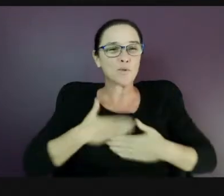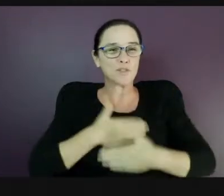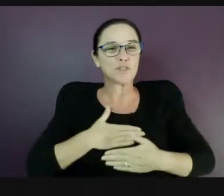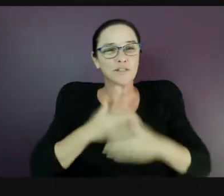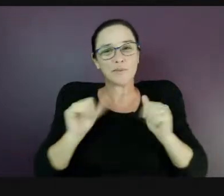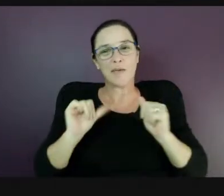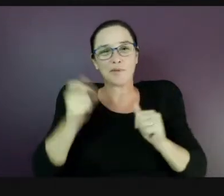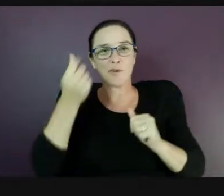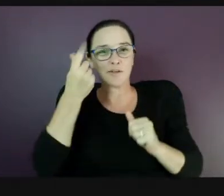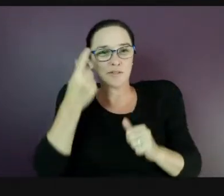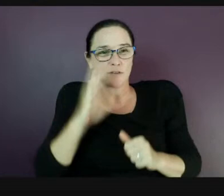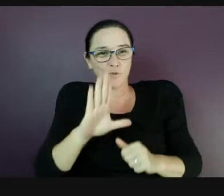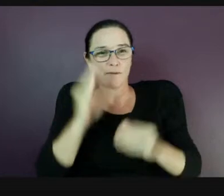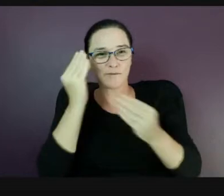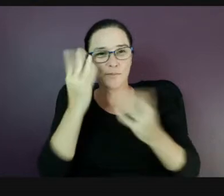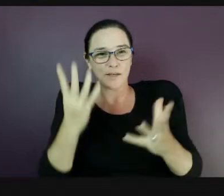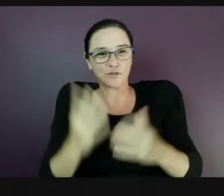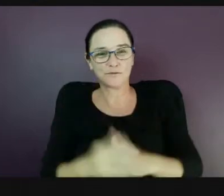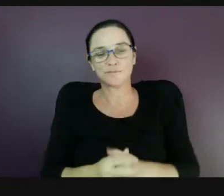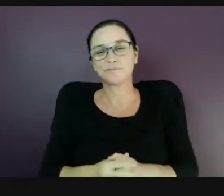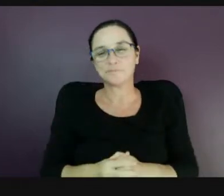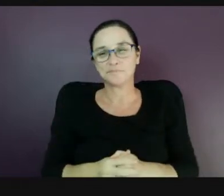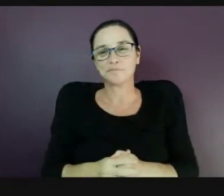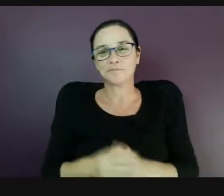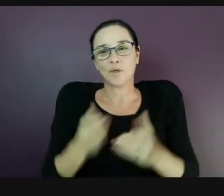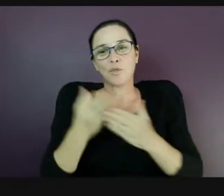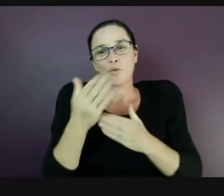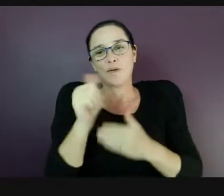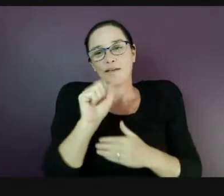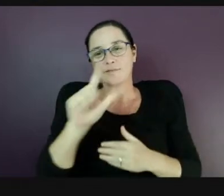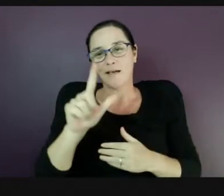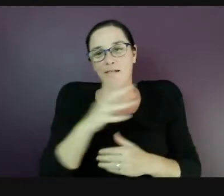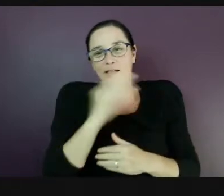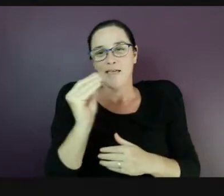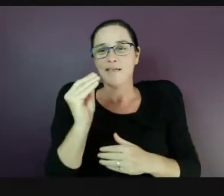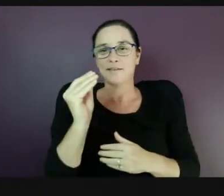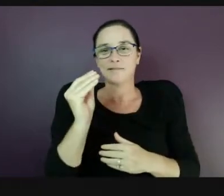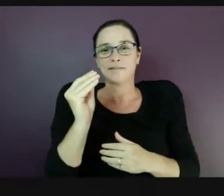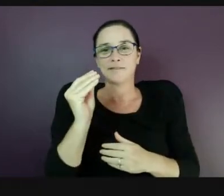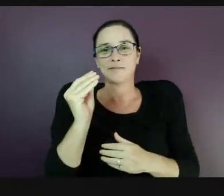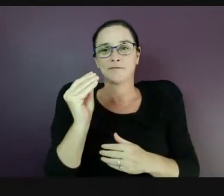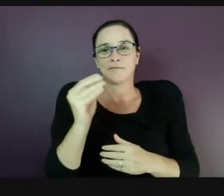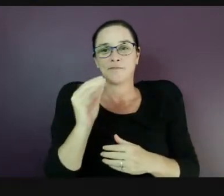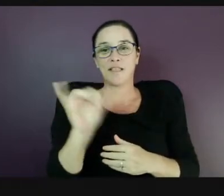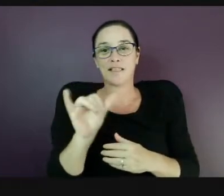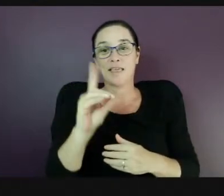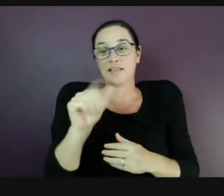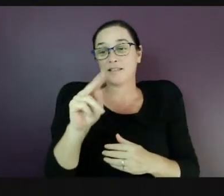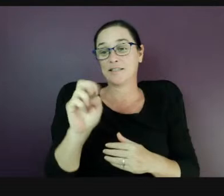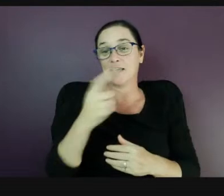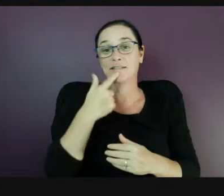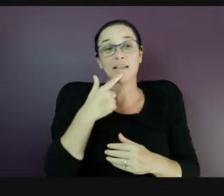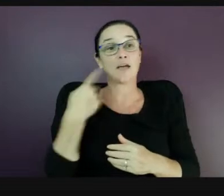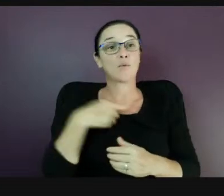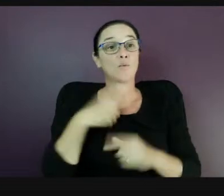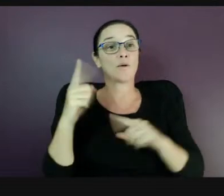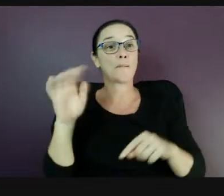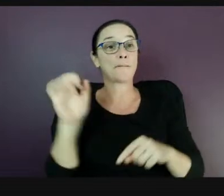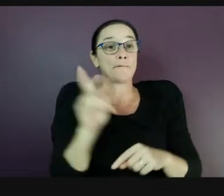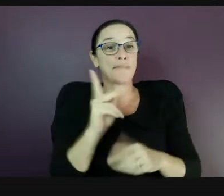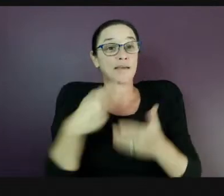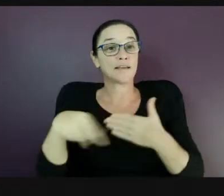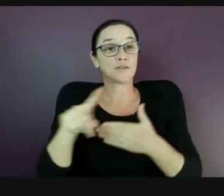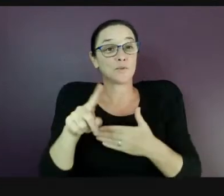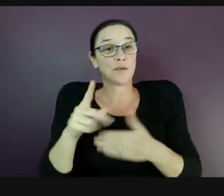to understand information through ASL. And yes, as Dane said, we'll be back again next week, and we'll all be keeping an eye